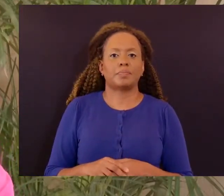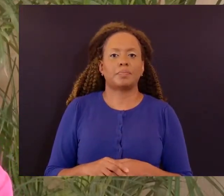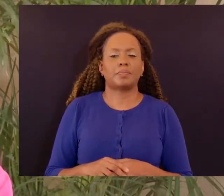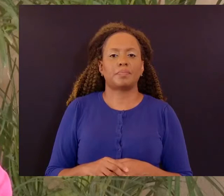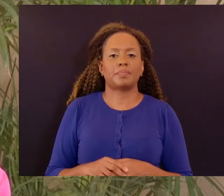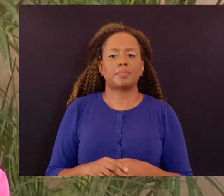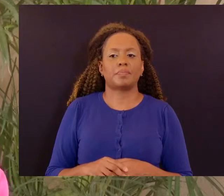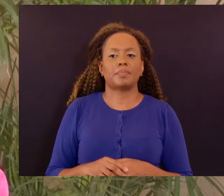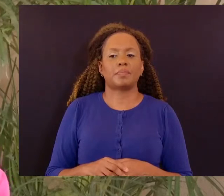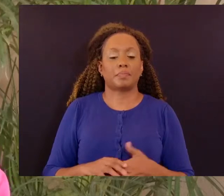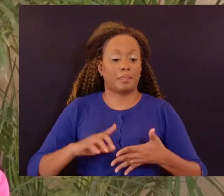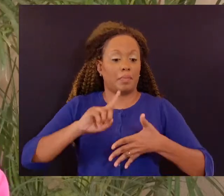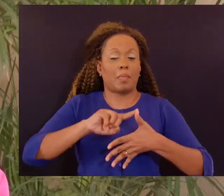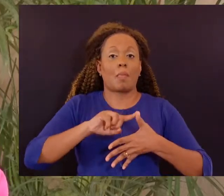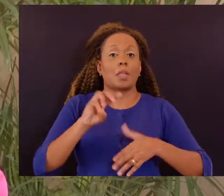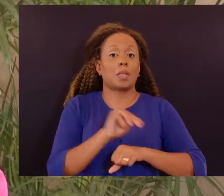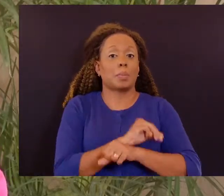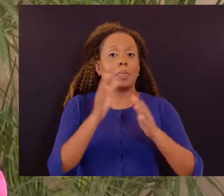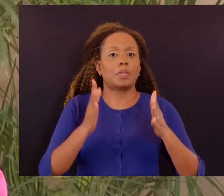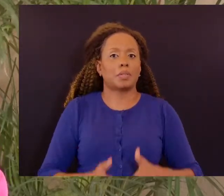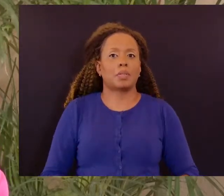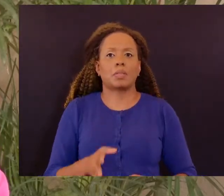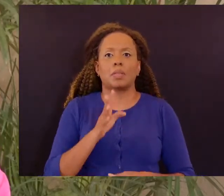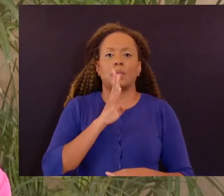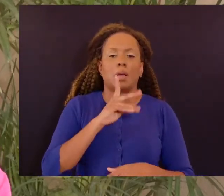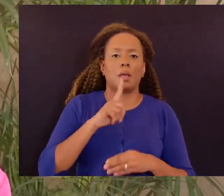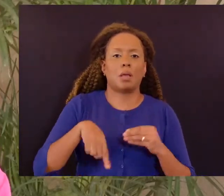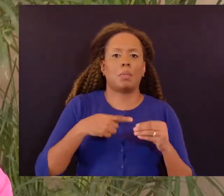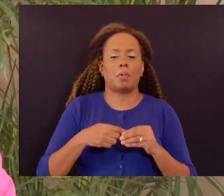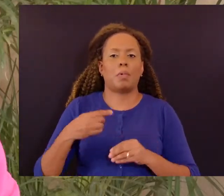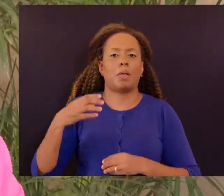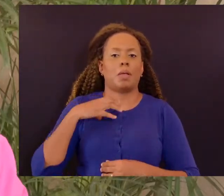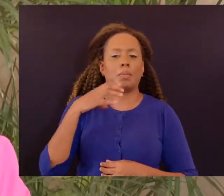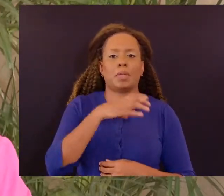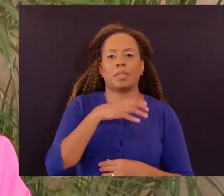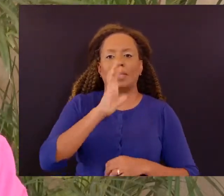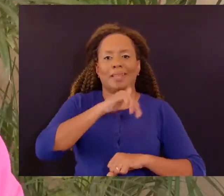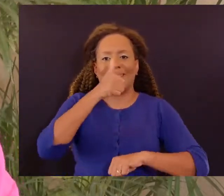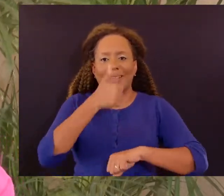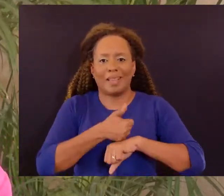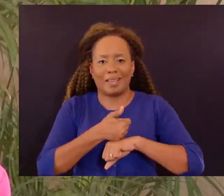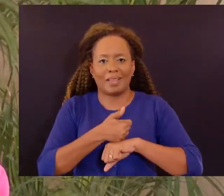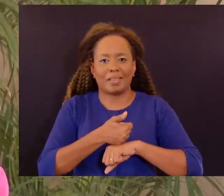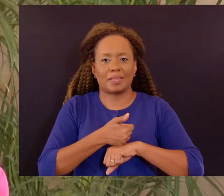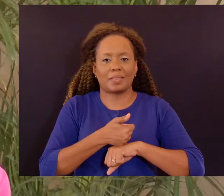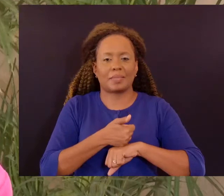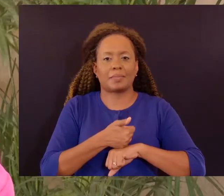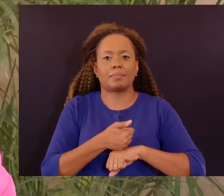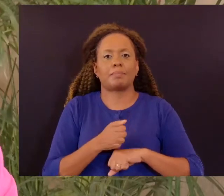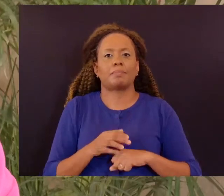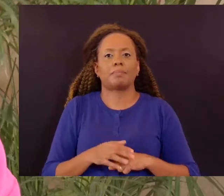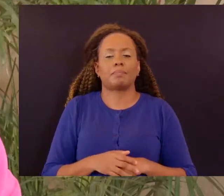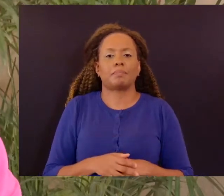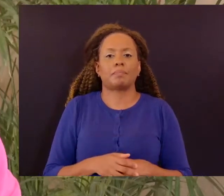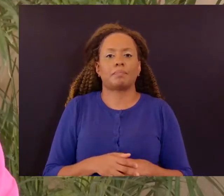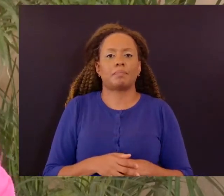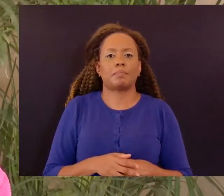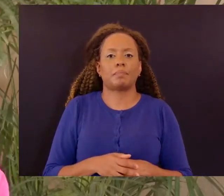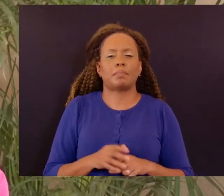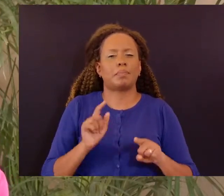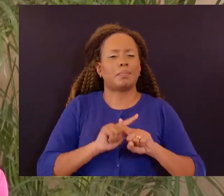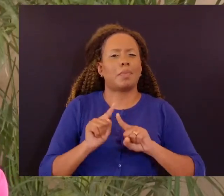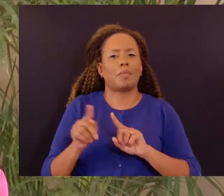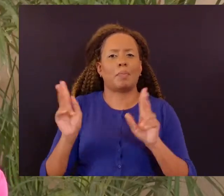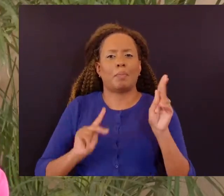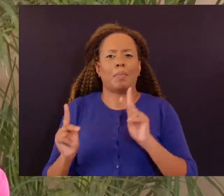have made reference to the establishment of that committee that we are putting in place, made up of relevant stakeholders